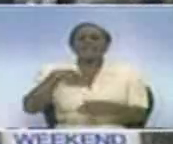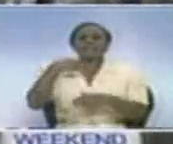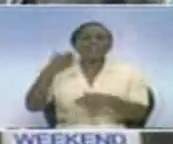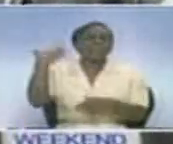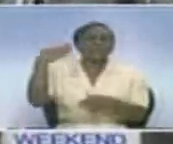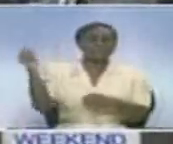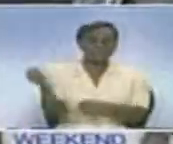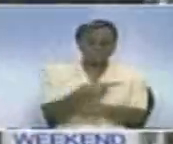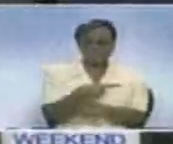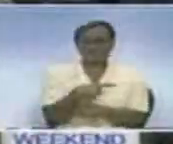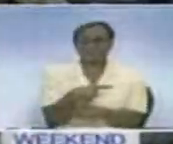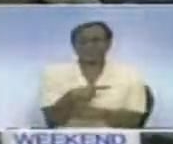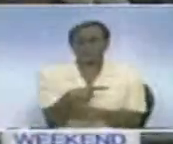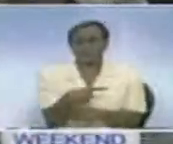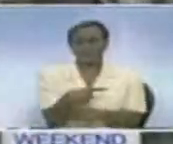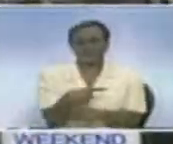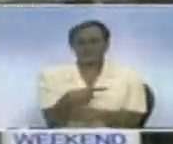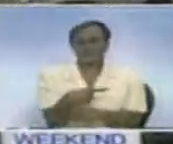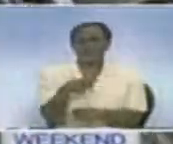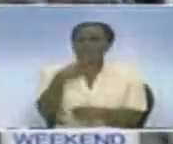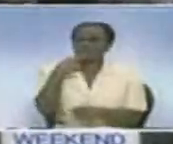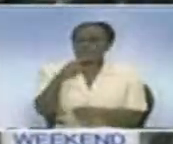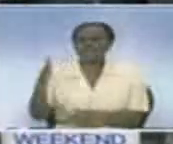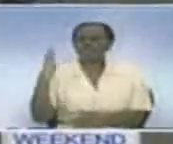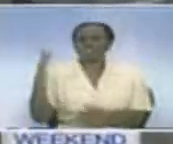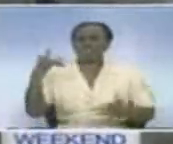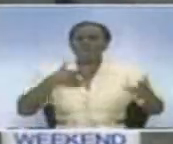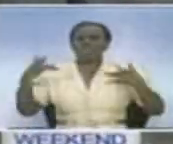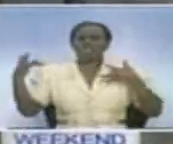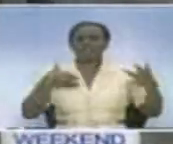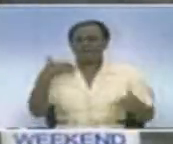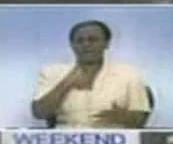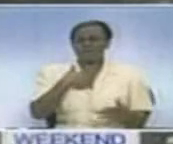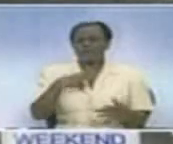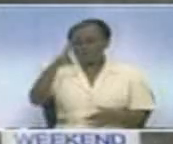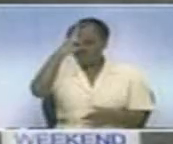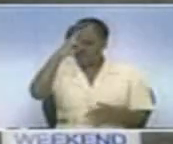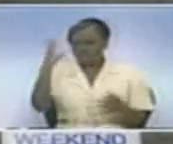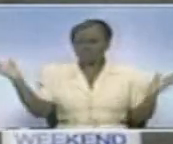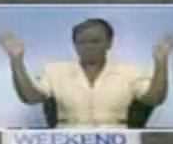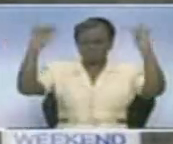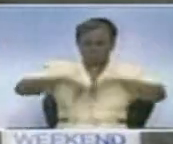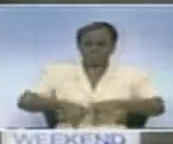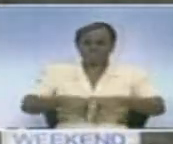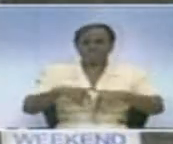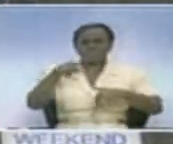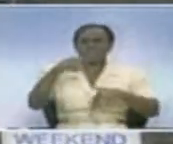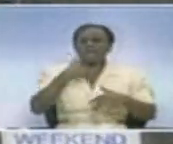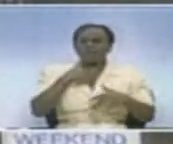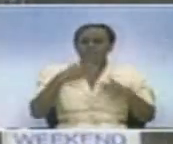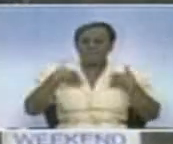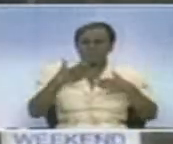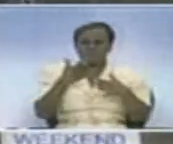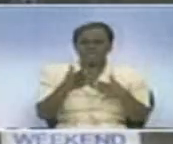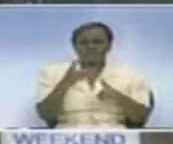Njenga on Olkalau Nyahururu Road, citing security concerns. Police brought down pitched tents, which were to shelter mourners from elements